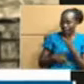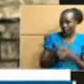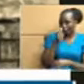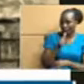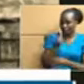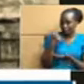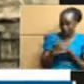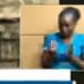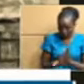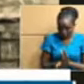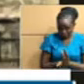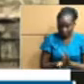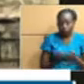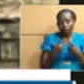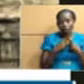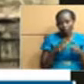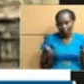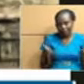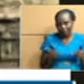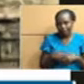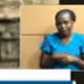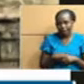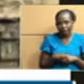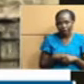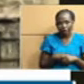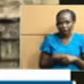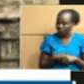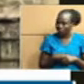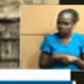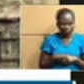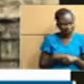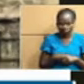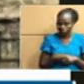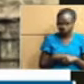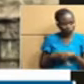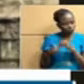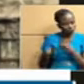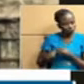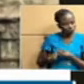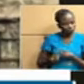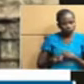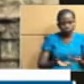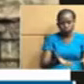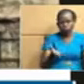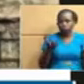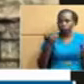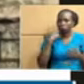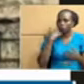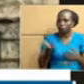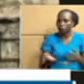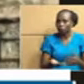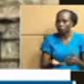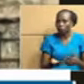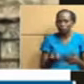However, its reach has not been as strong as we would like it to be. I was quite interested